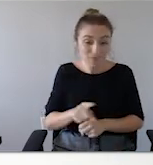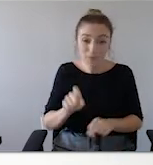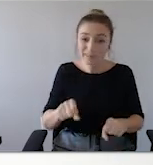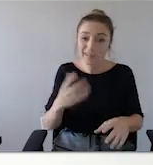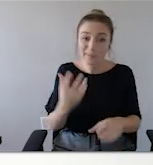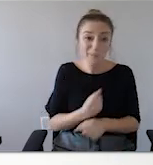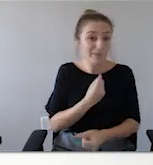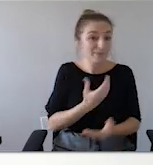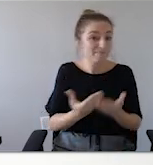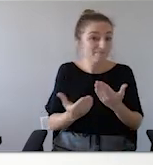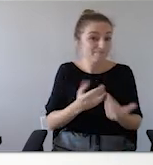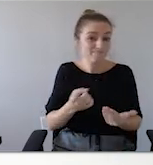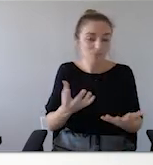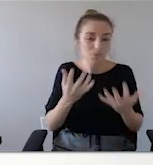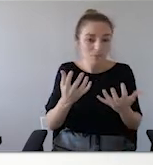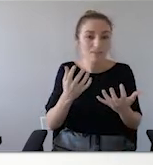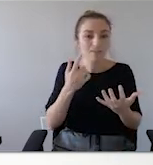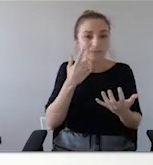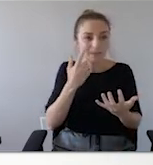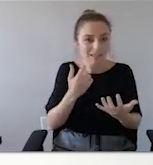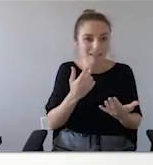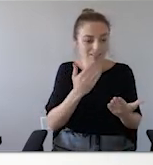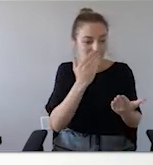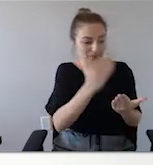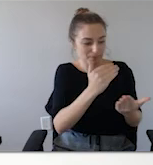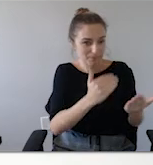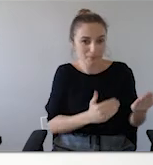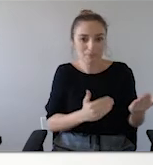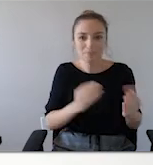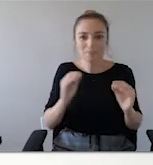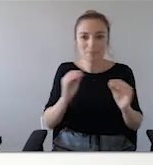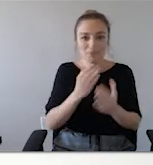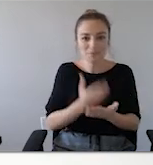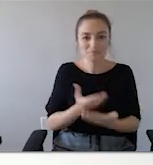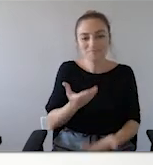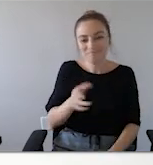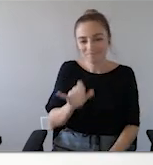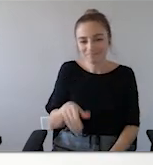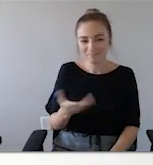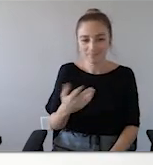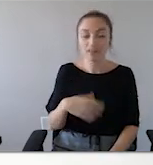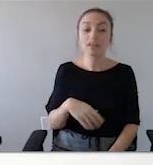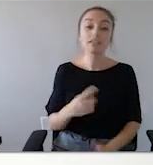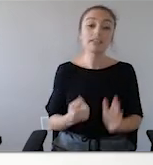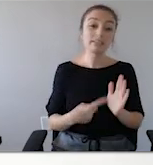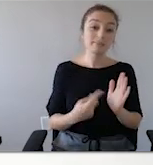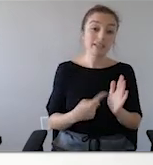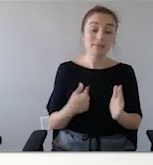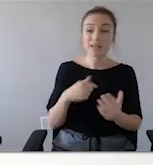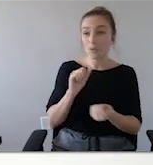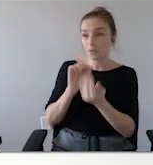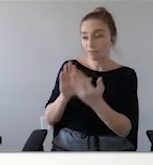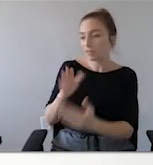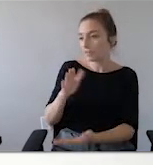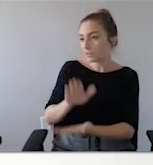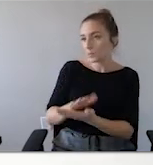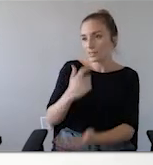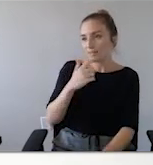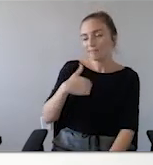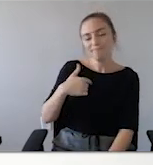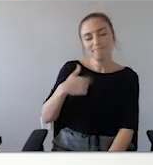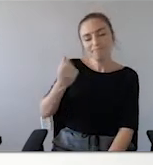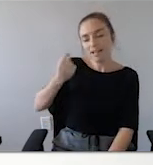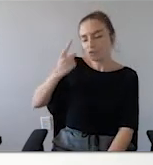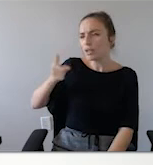that was, and sometimes I'll even say to the school, I get it, you guys, it was an error. You